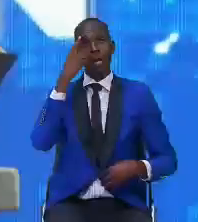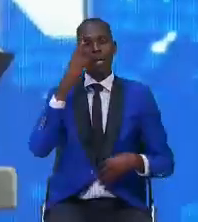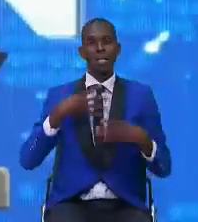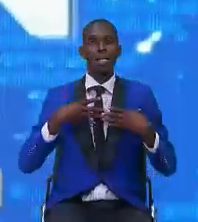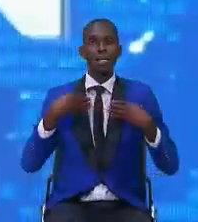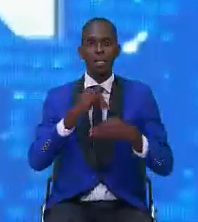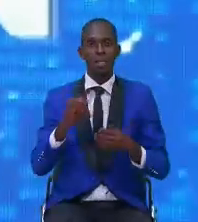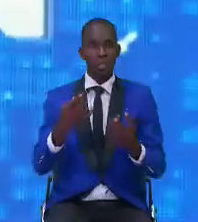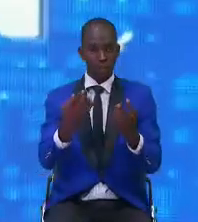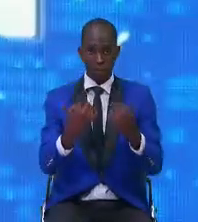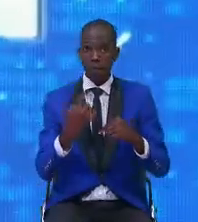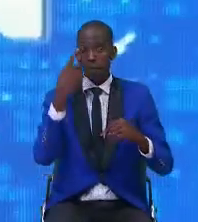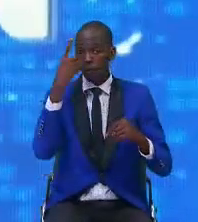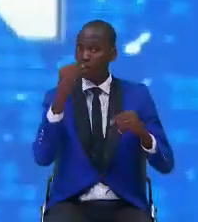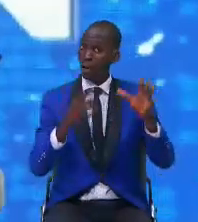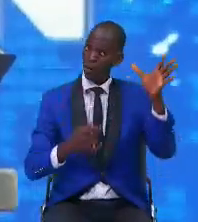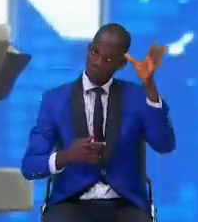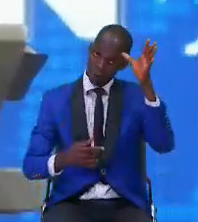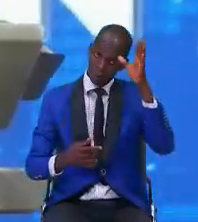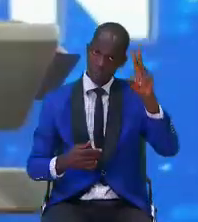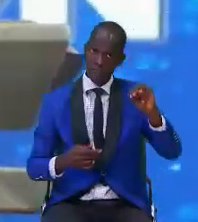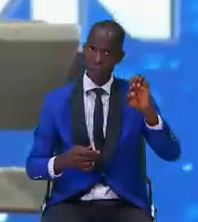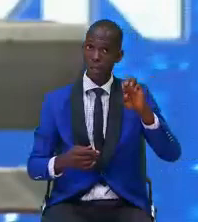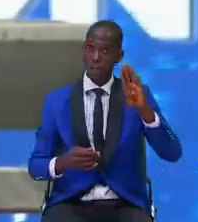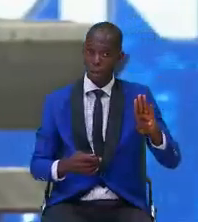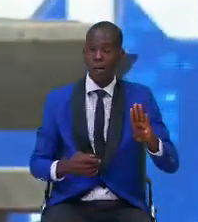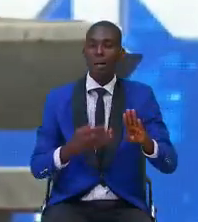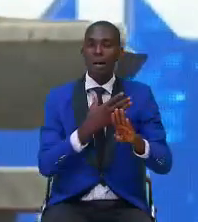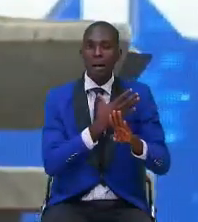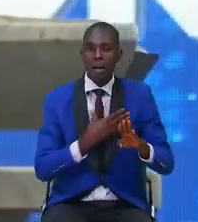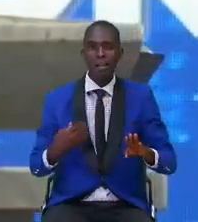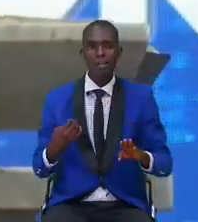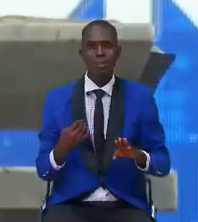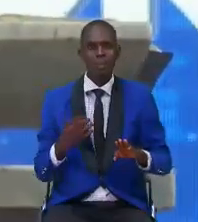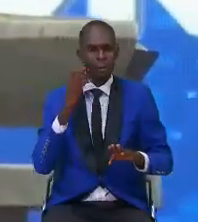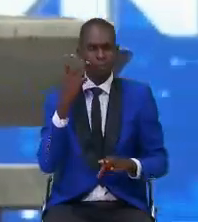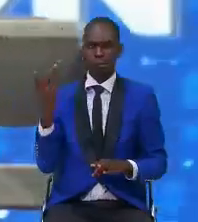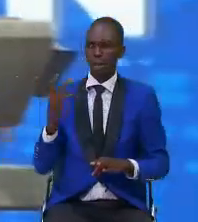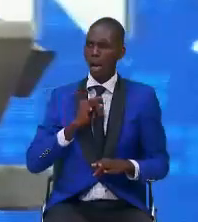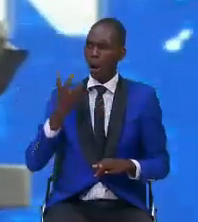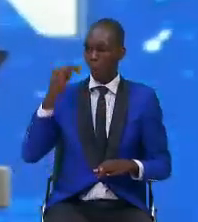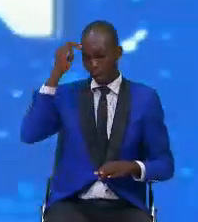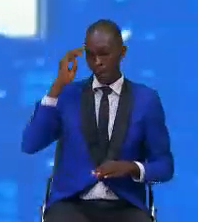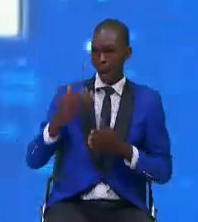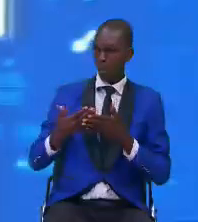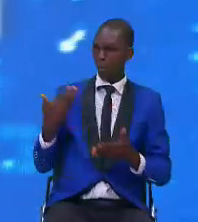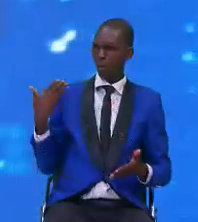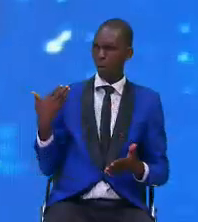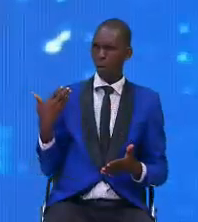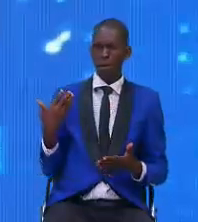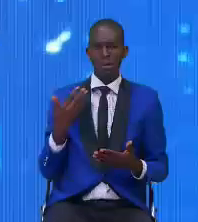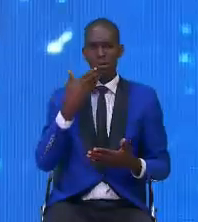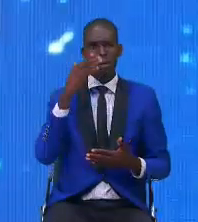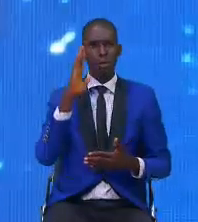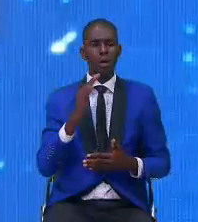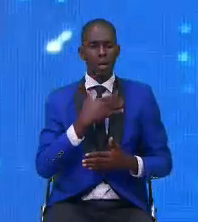for Nebuchadnezzar. And the healing that came made him to realize, I was mad before. And then he came into